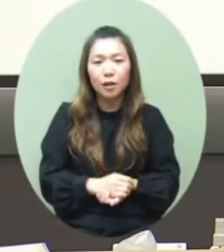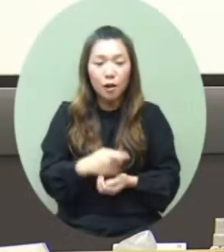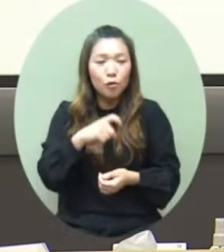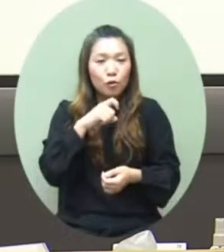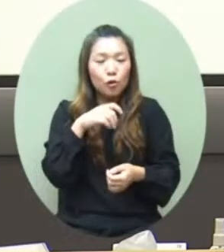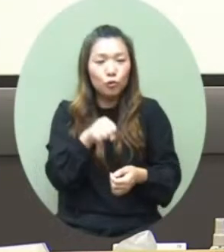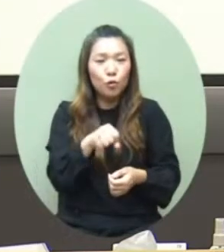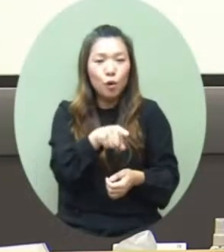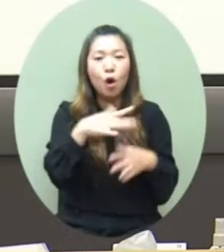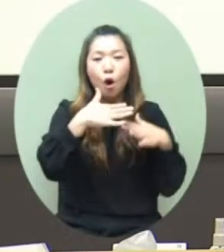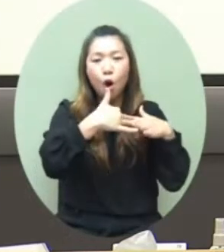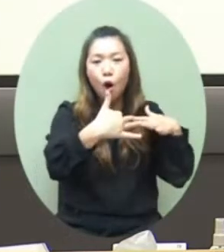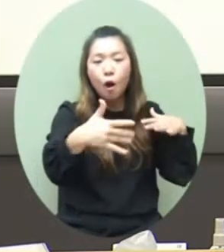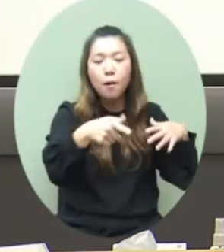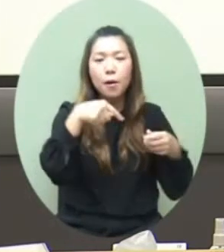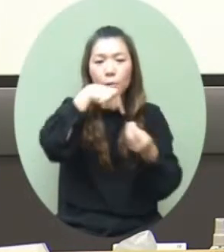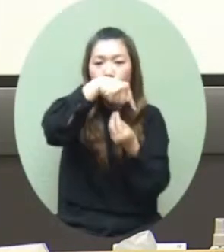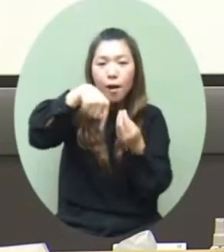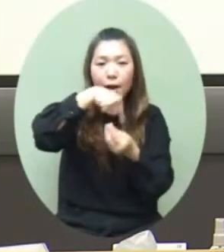by the Hong Kong Tourism Board,